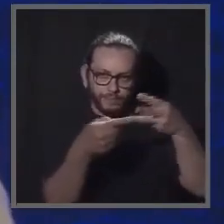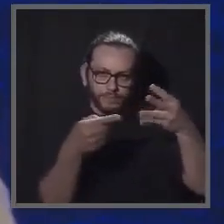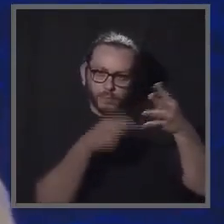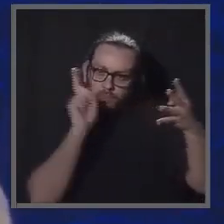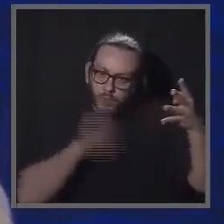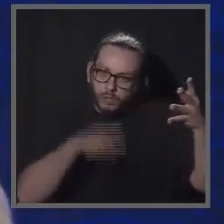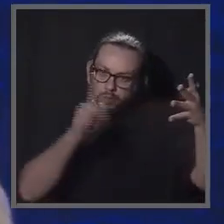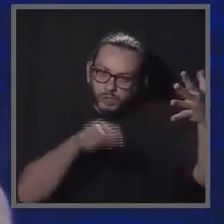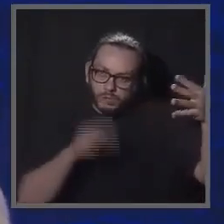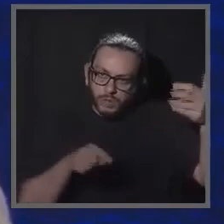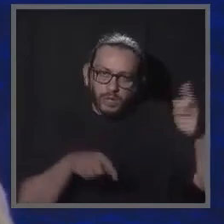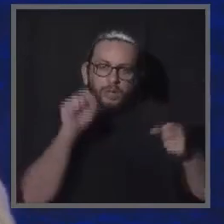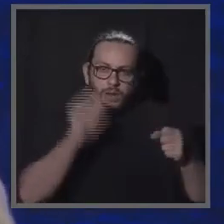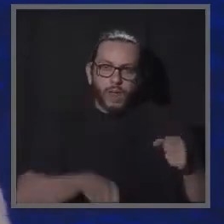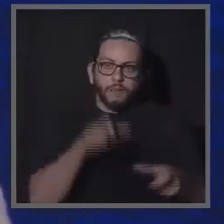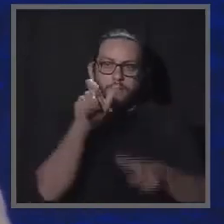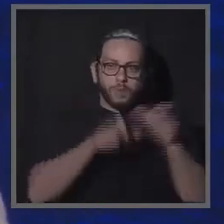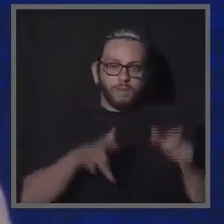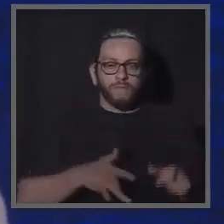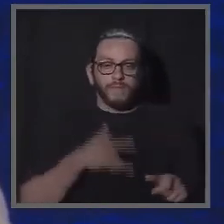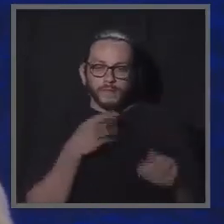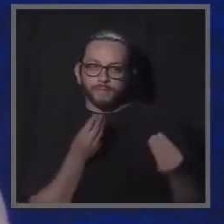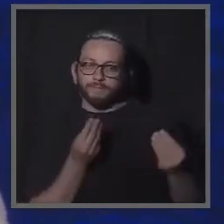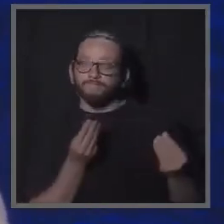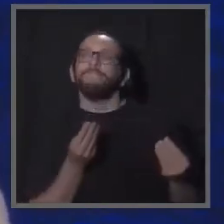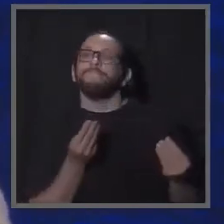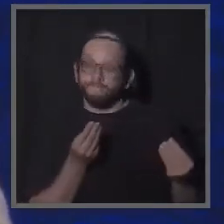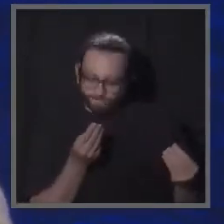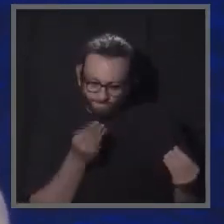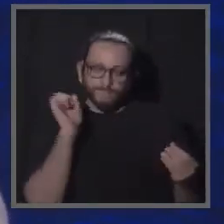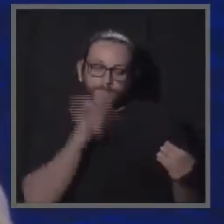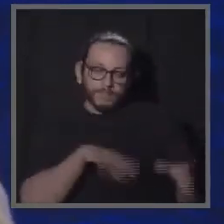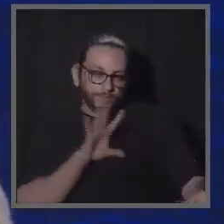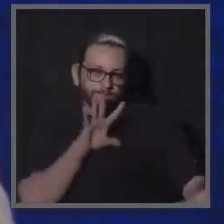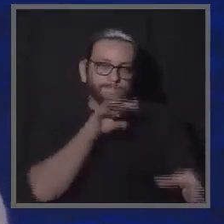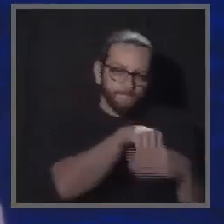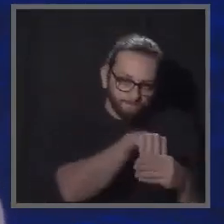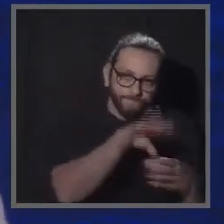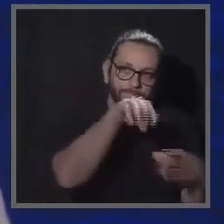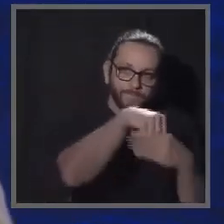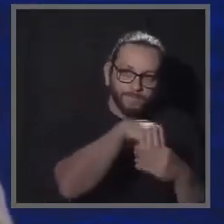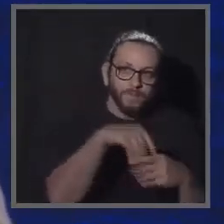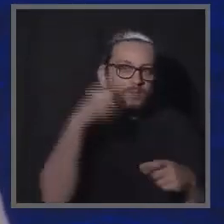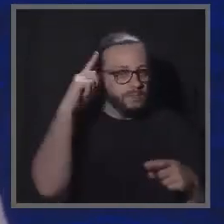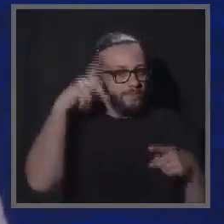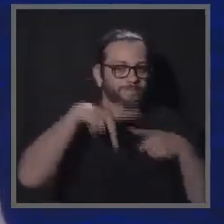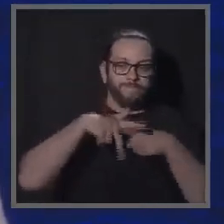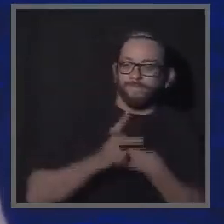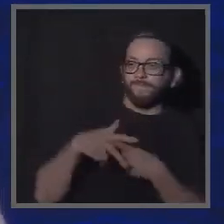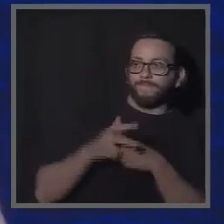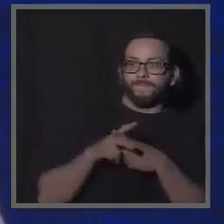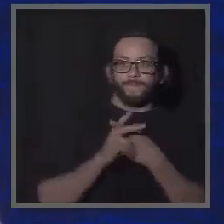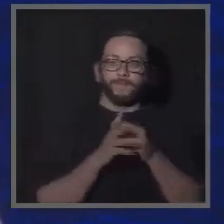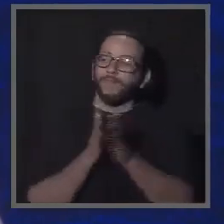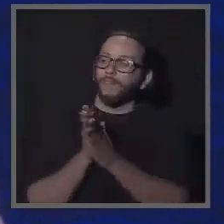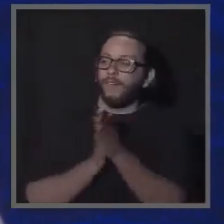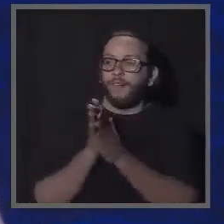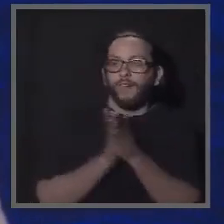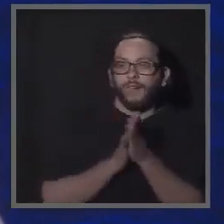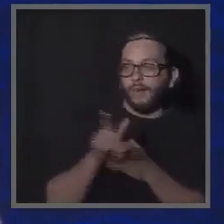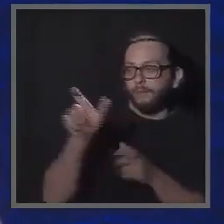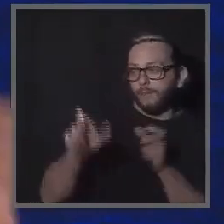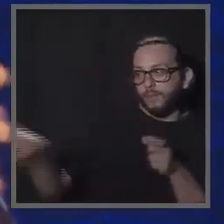be assured so that each individual will feel that they are involved, that they are just an